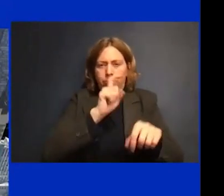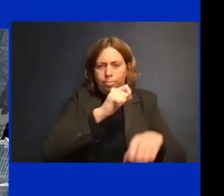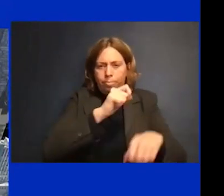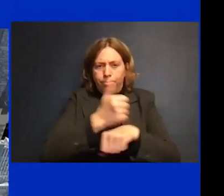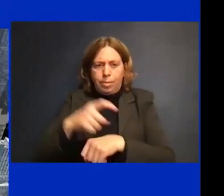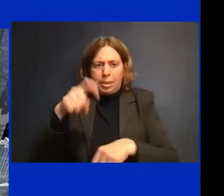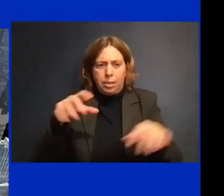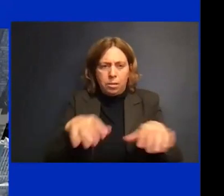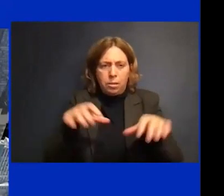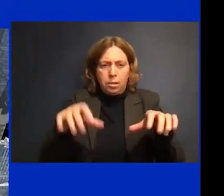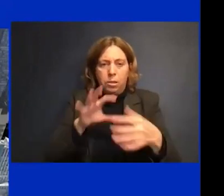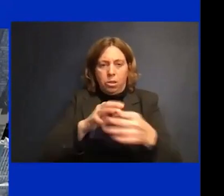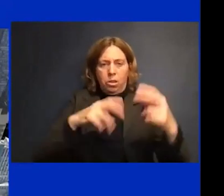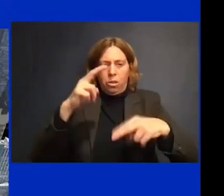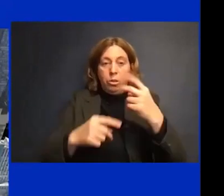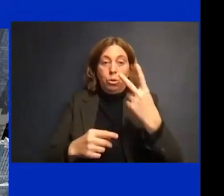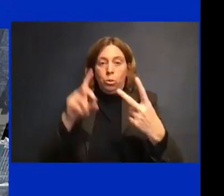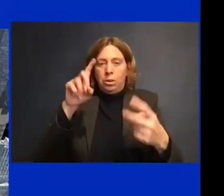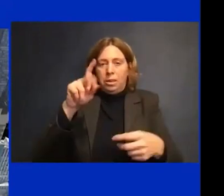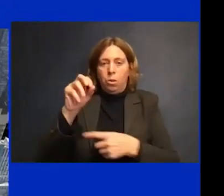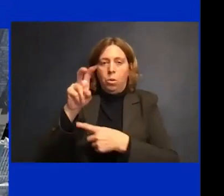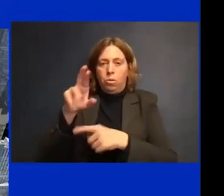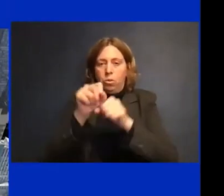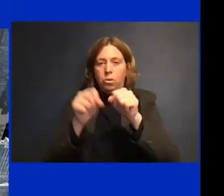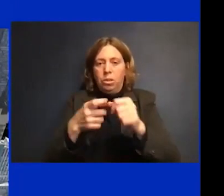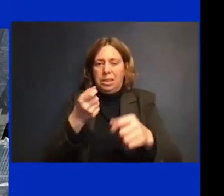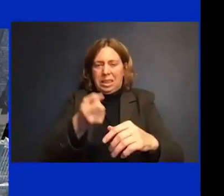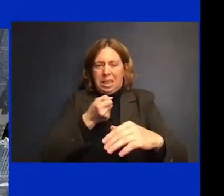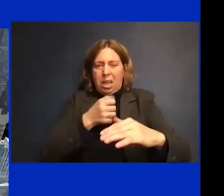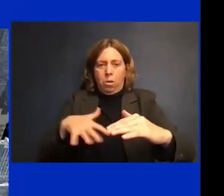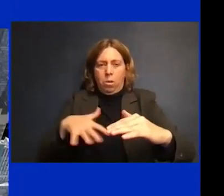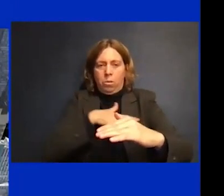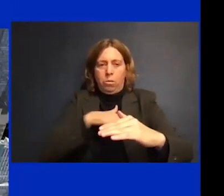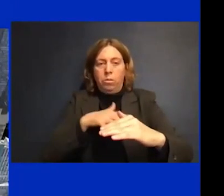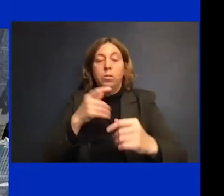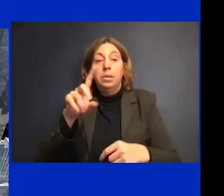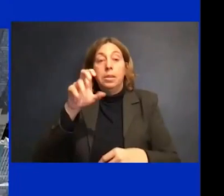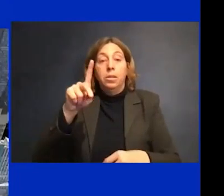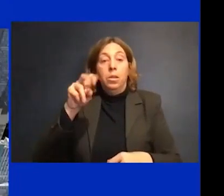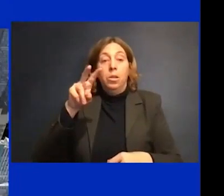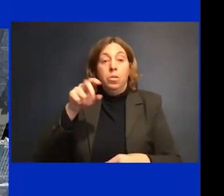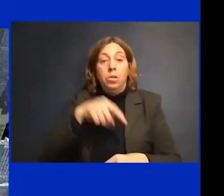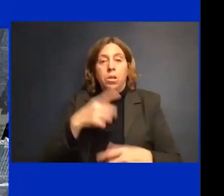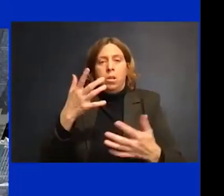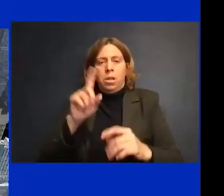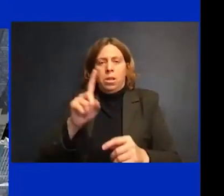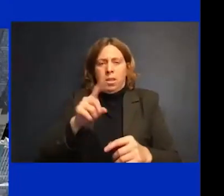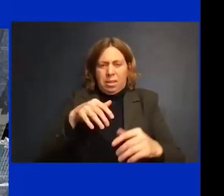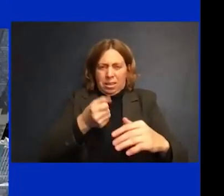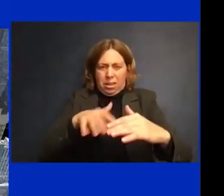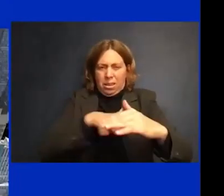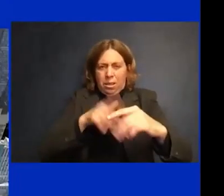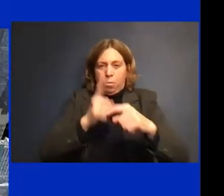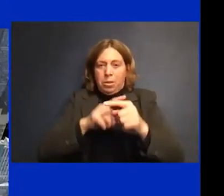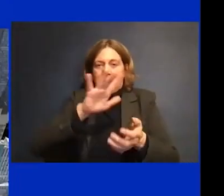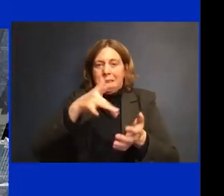2 deck-over structures south of the existing ramps. These deckovers will be placed over the mouth of the south and center tubes